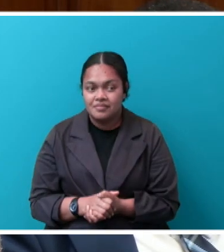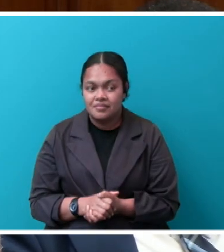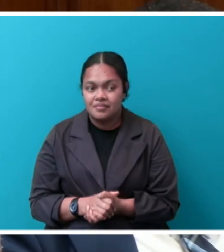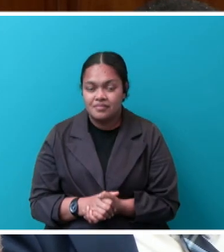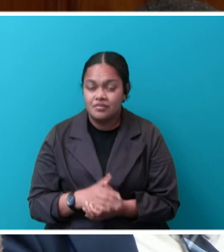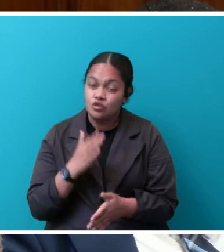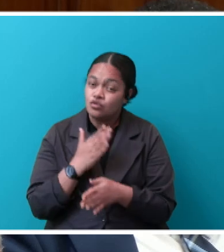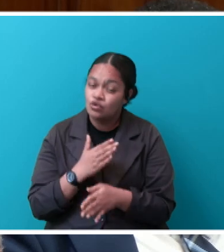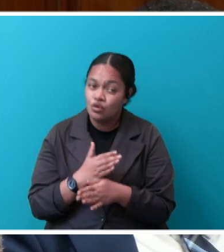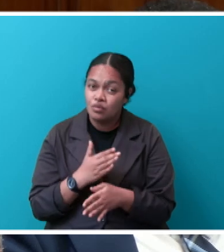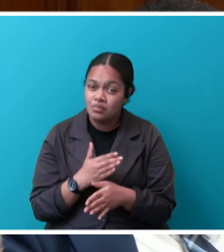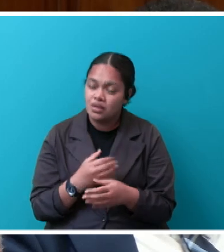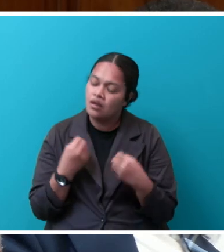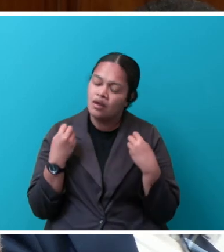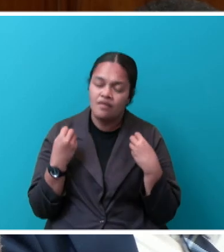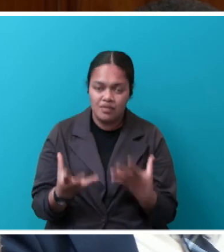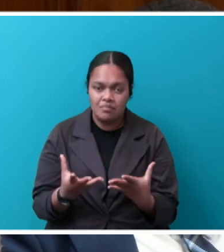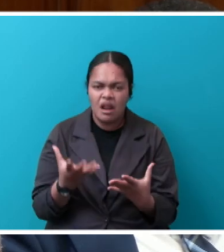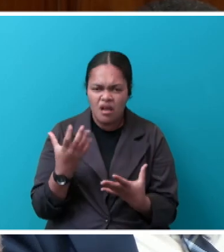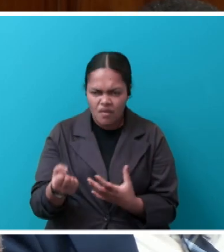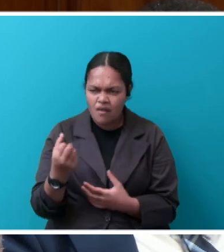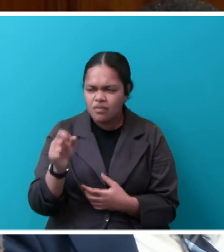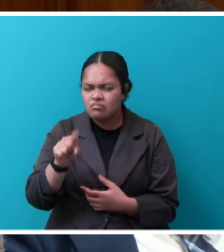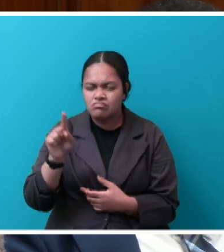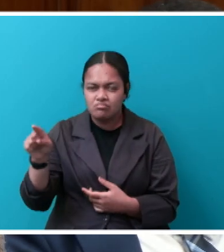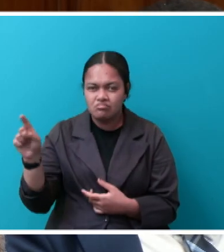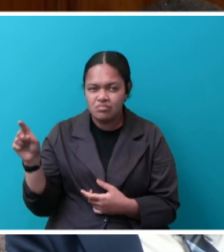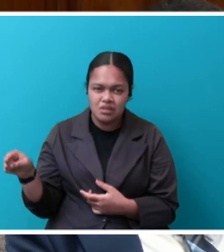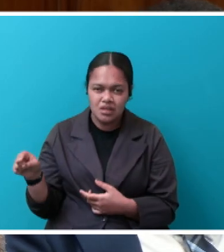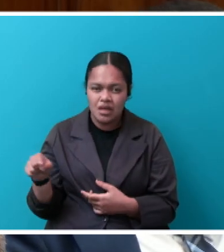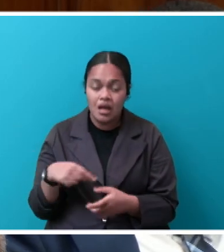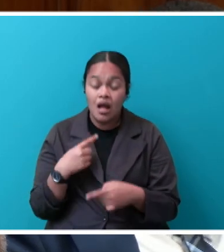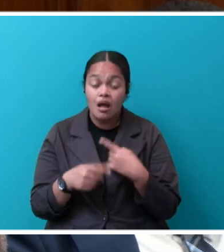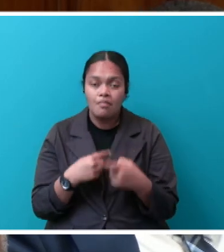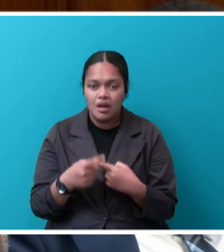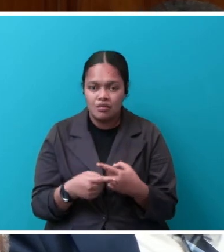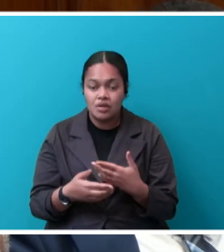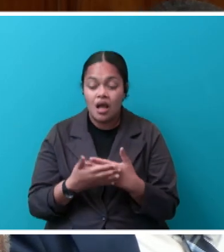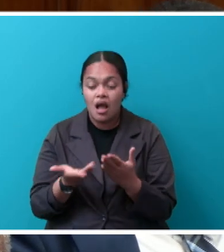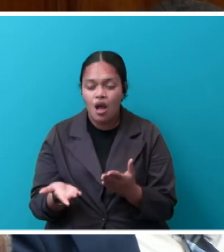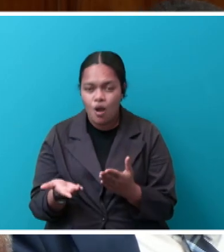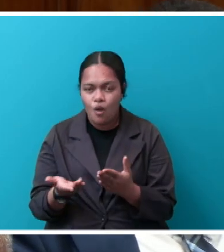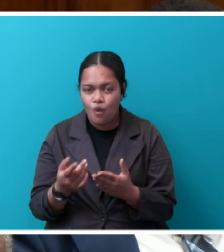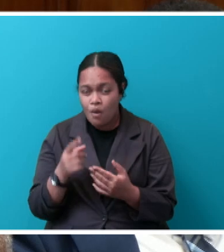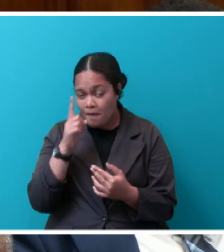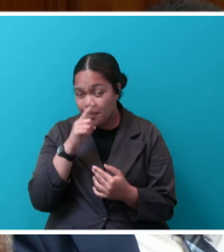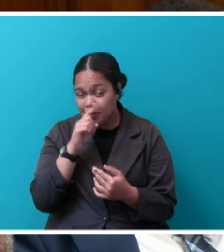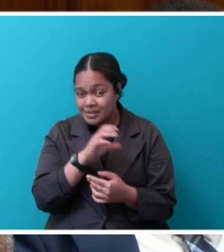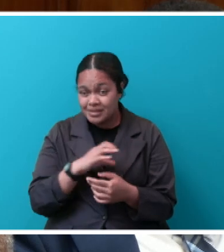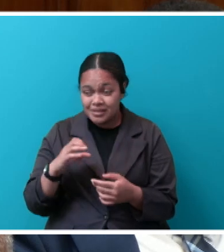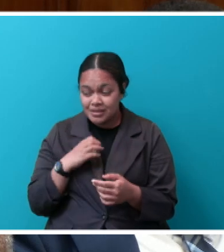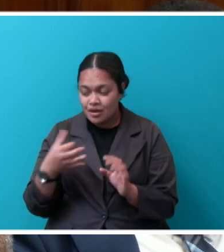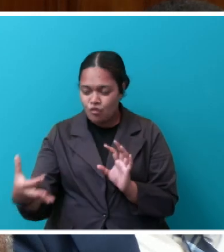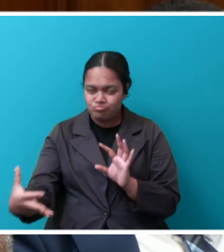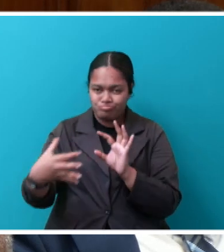the jobs are available out there. It is about connecting the job seekers with the potential